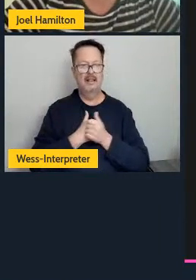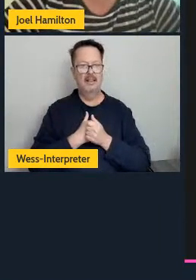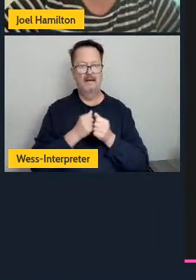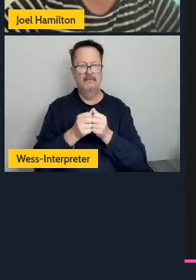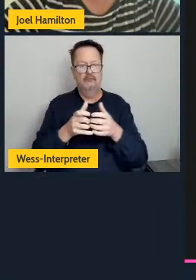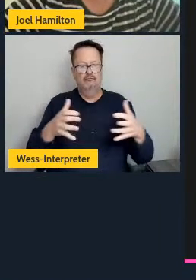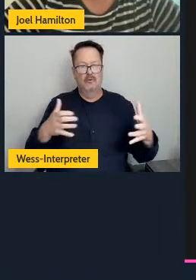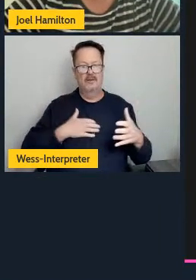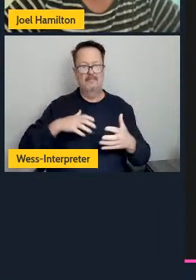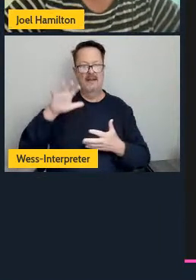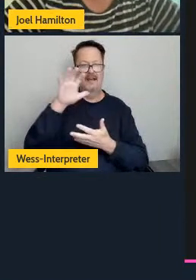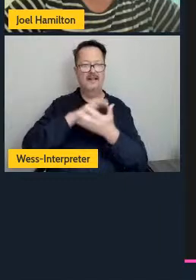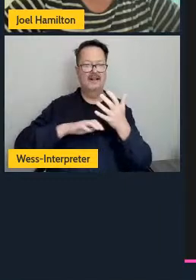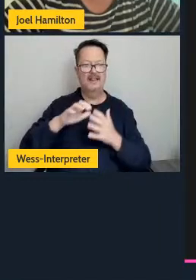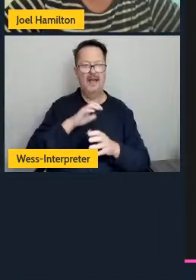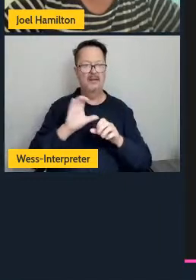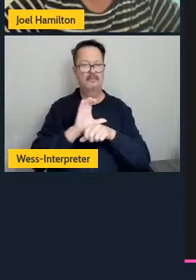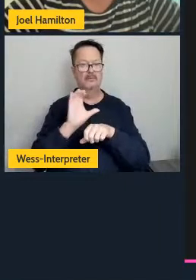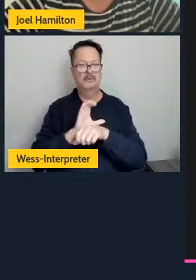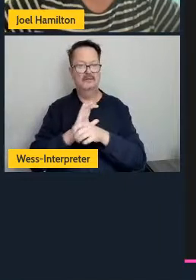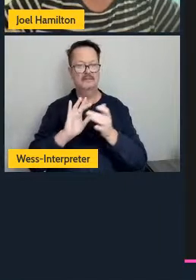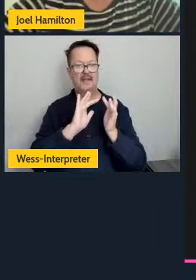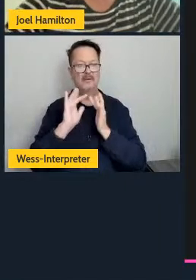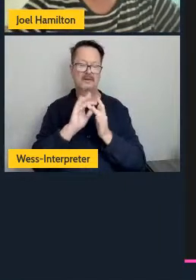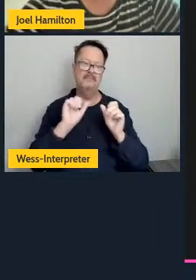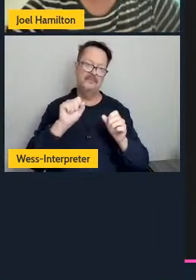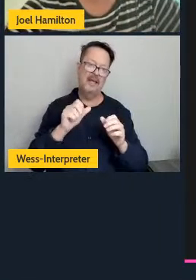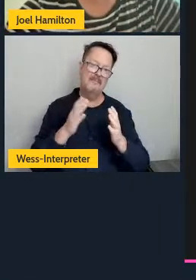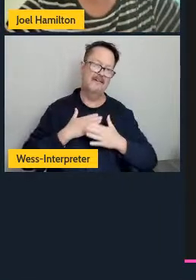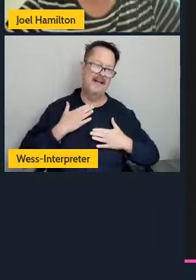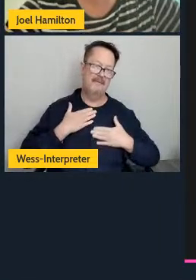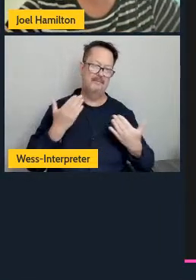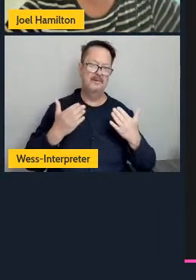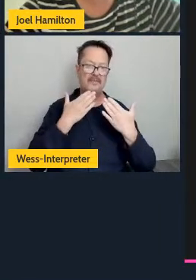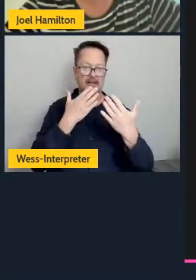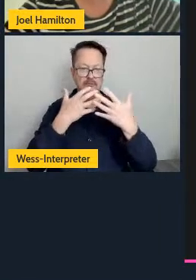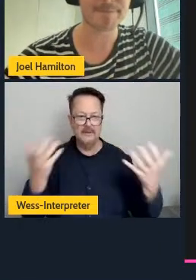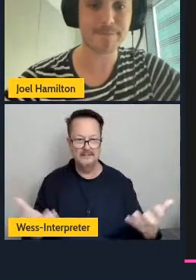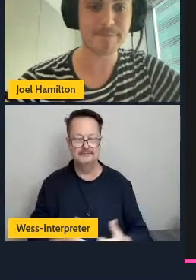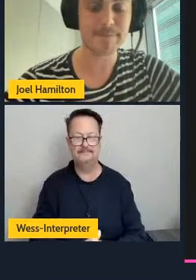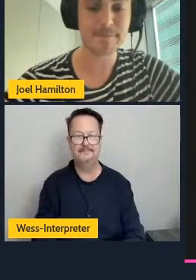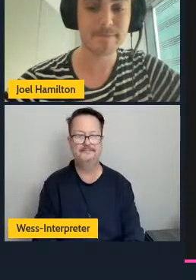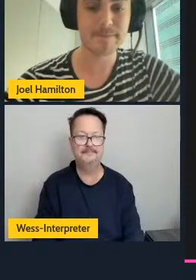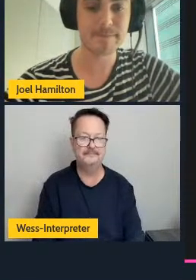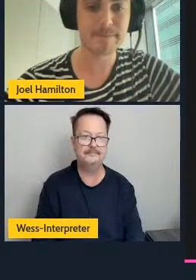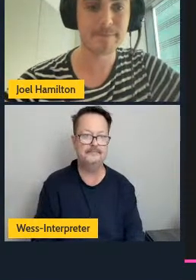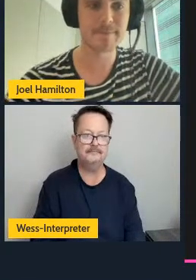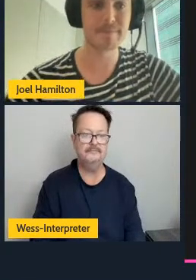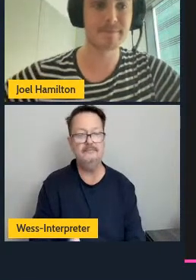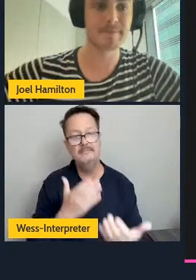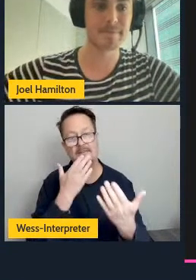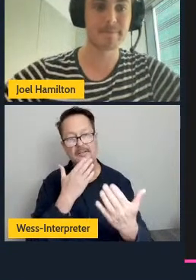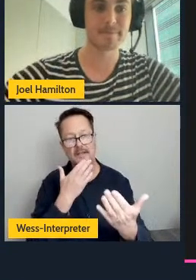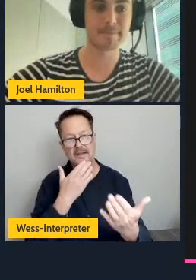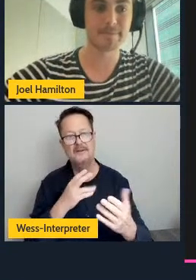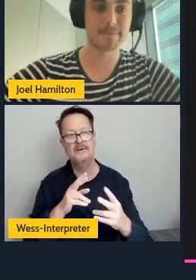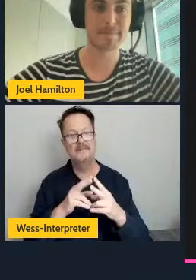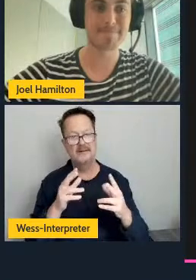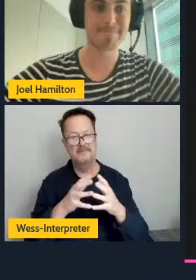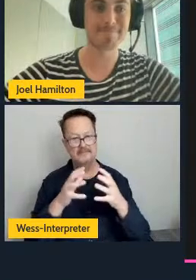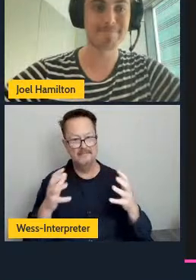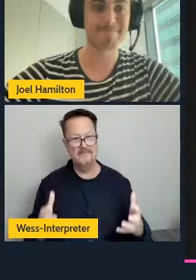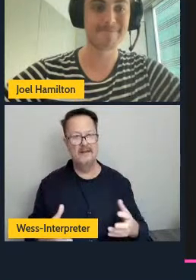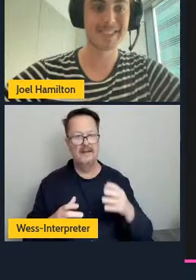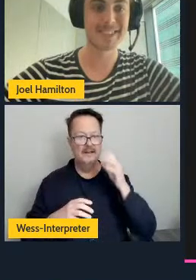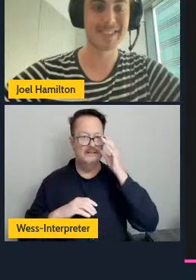cloud computing network. And yeah, just very happy to be here. Thanks so much. Thank you very much,